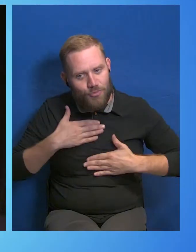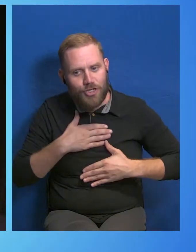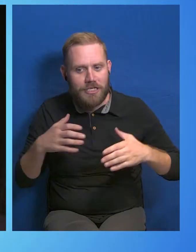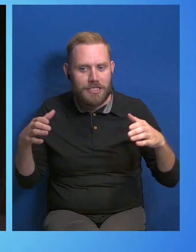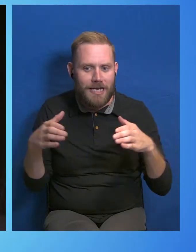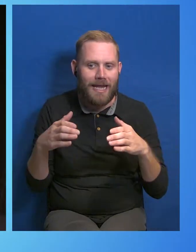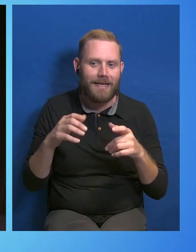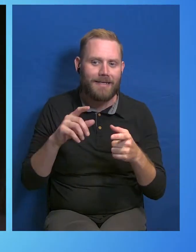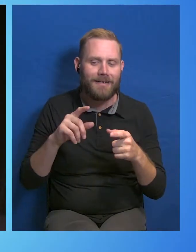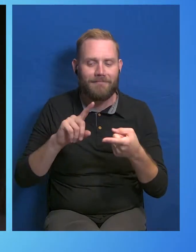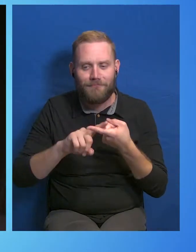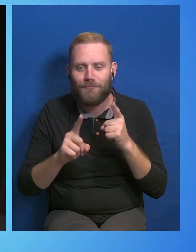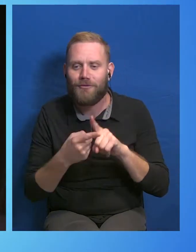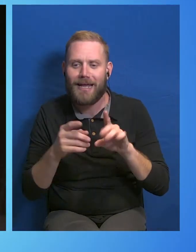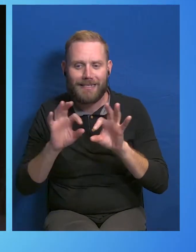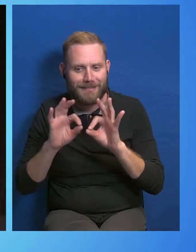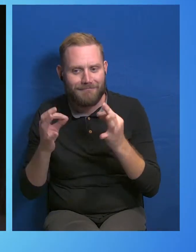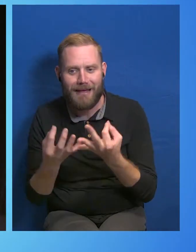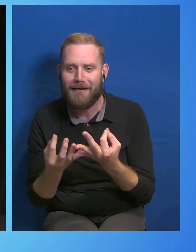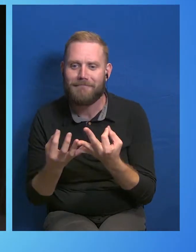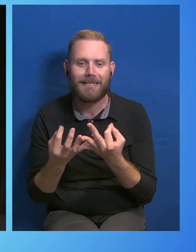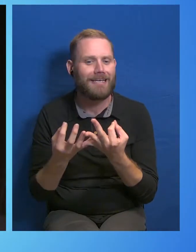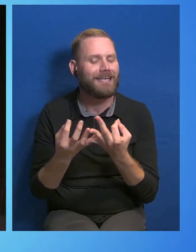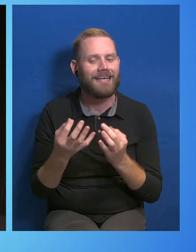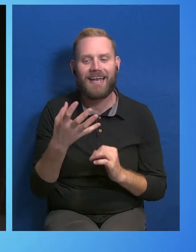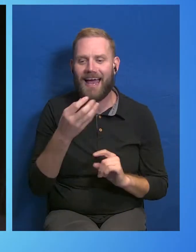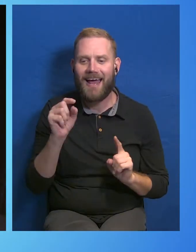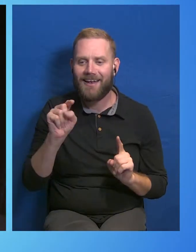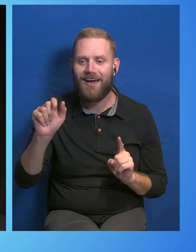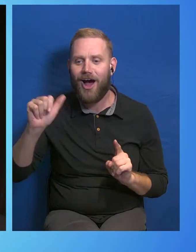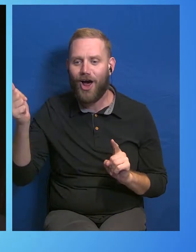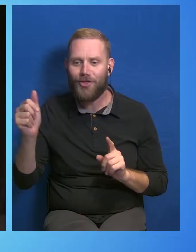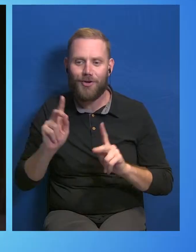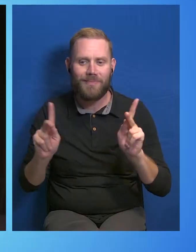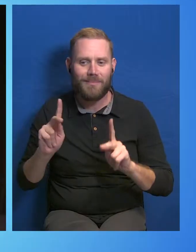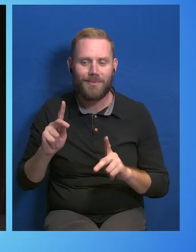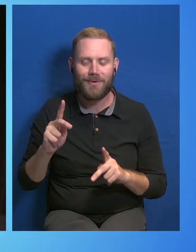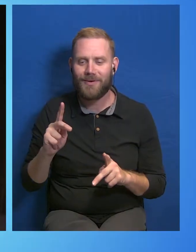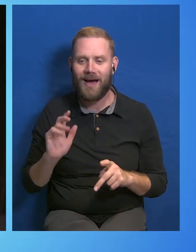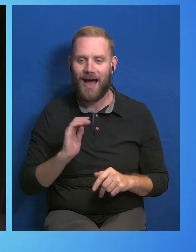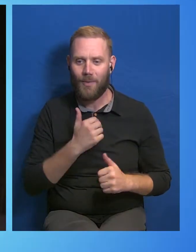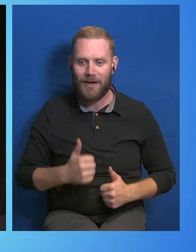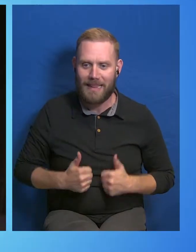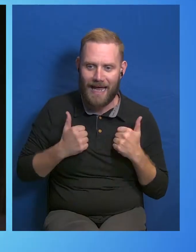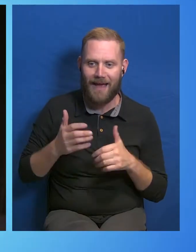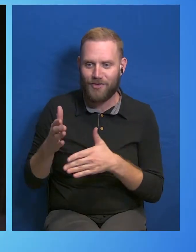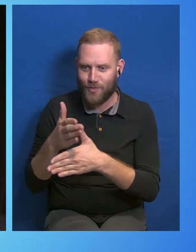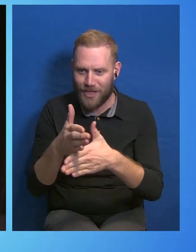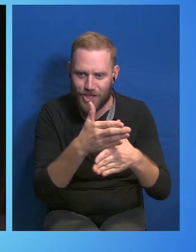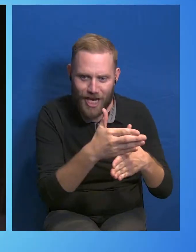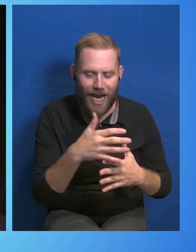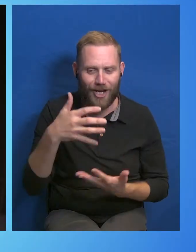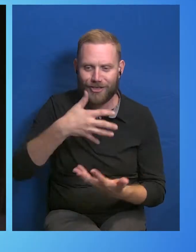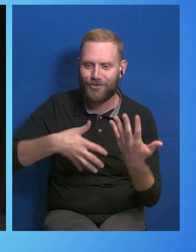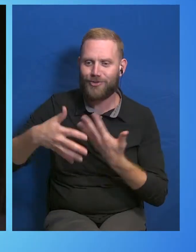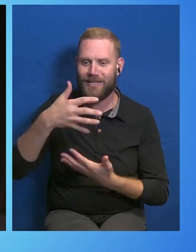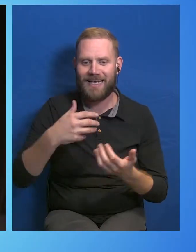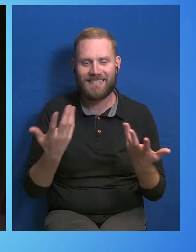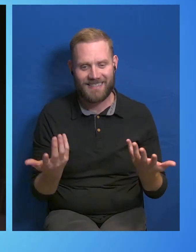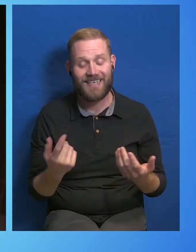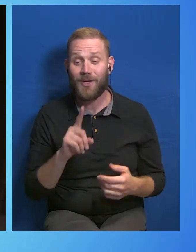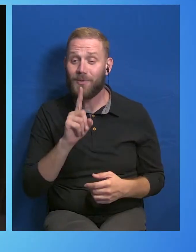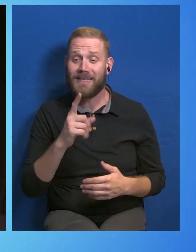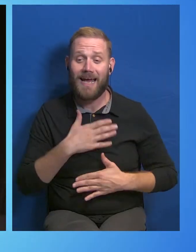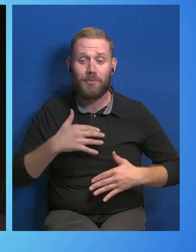families, our friends, and others in our lives who we have around us. So I